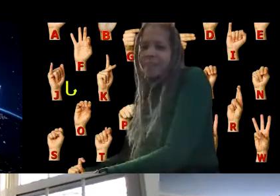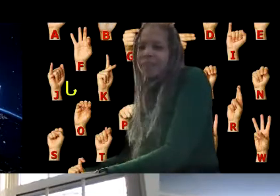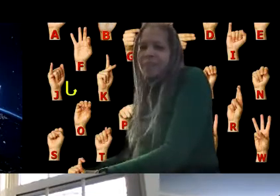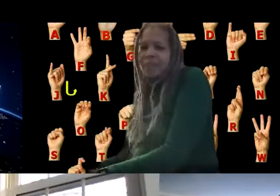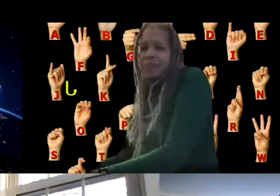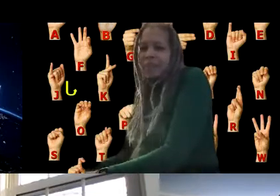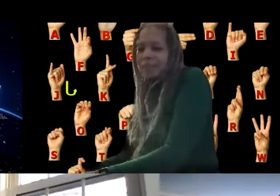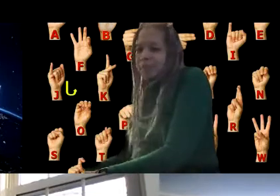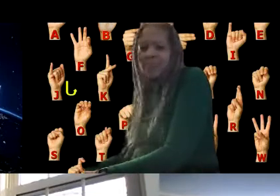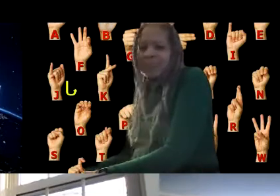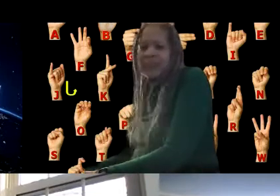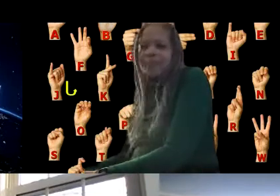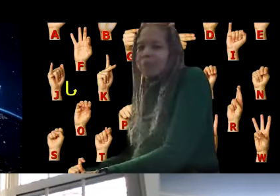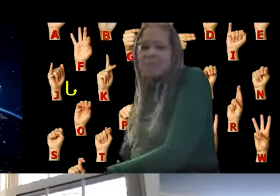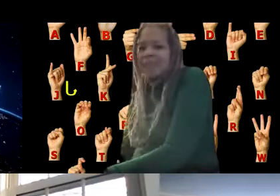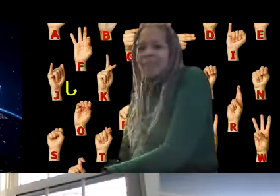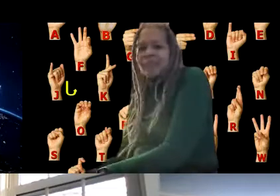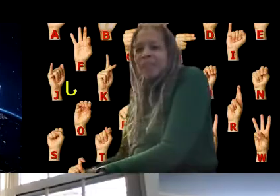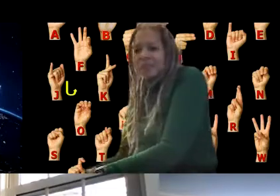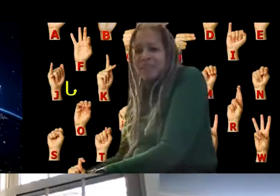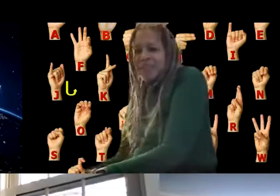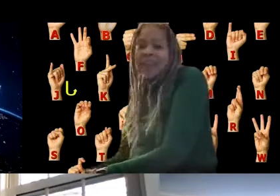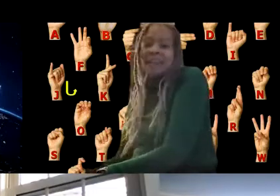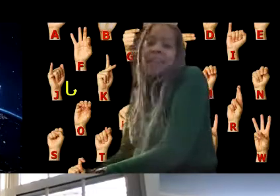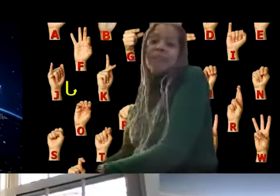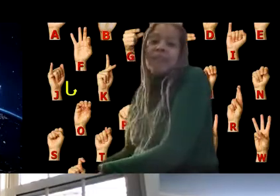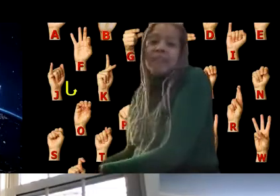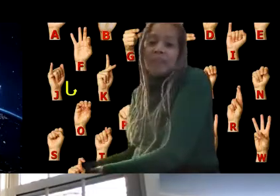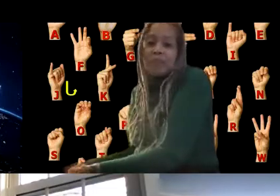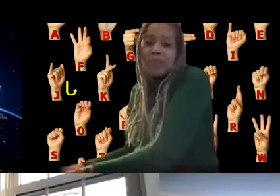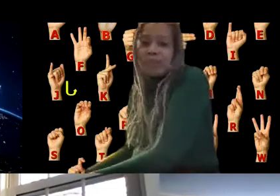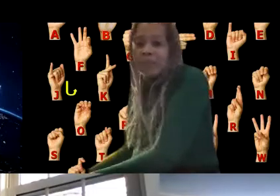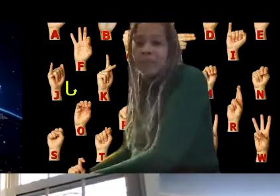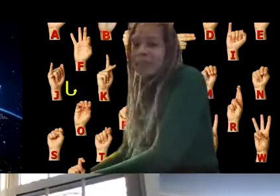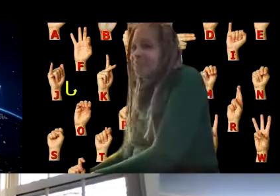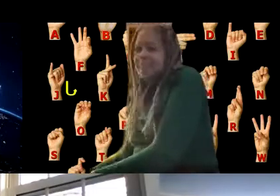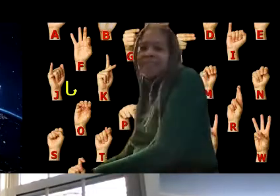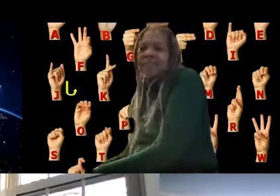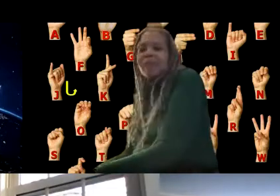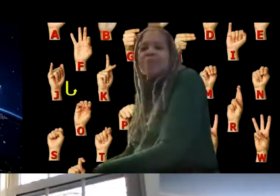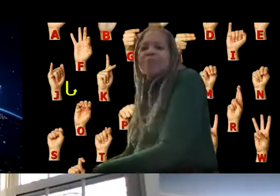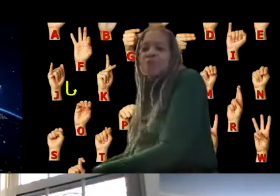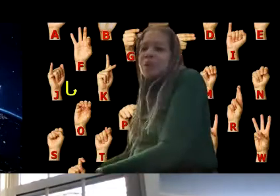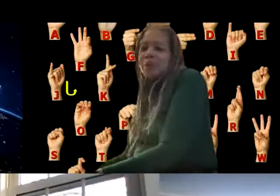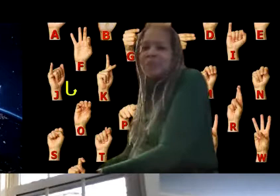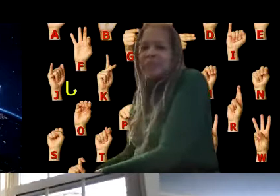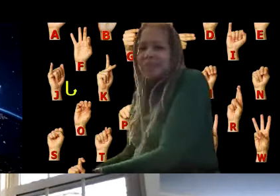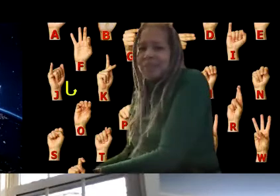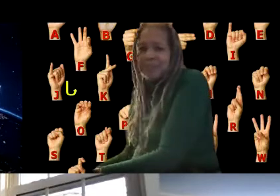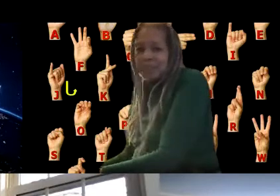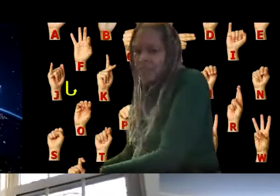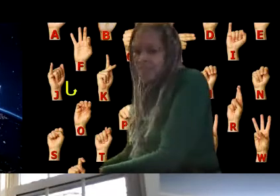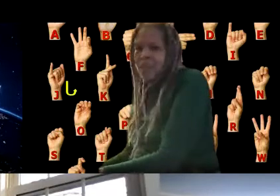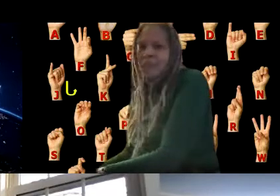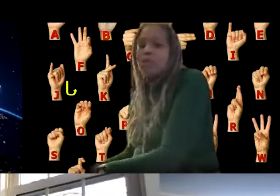in a movie theater or someplace. But other than that, people can say whatever they want to say and even adhere to it and believe it, because that's a lot of the reason why we are even having